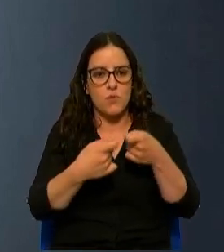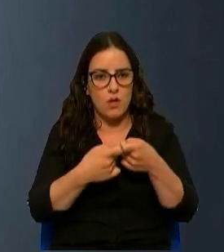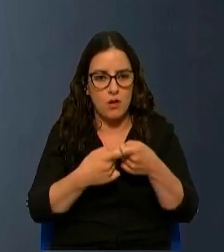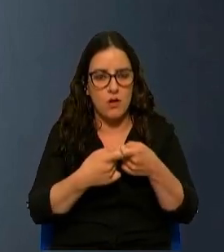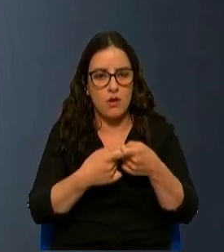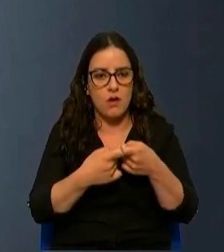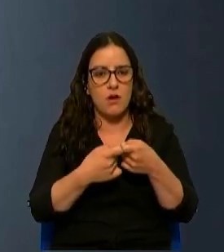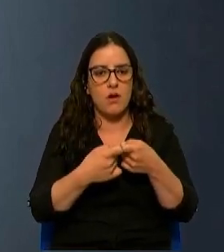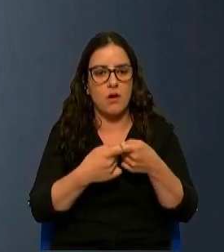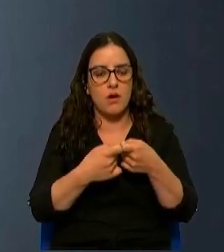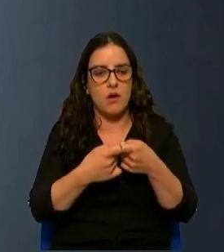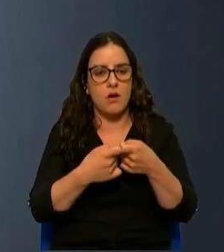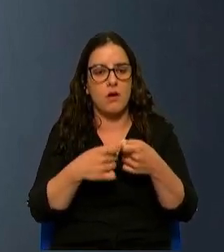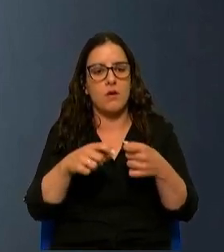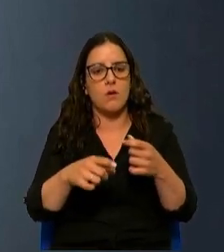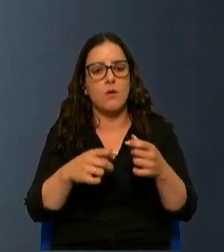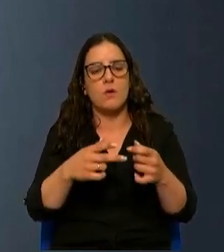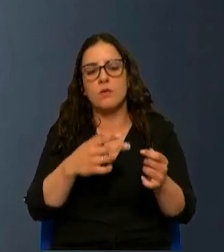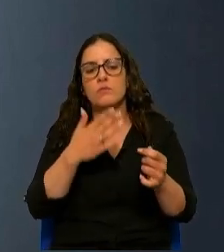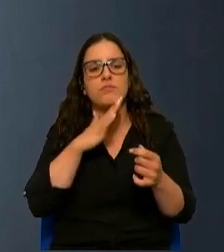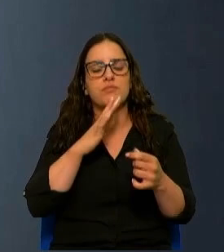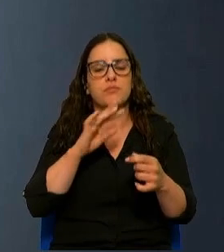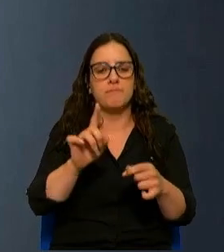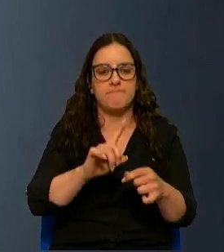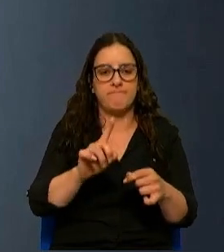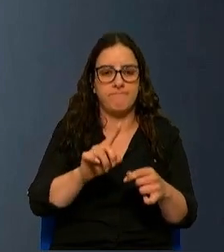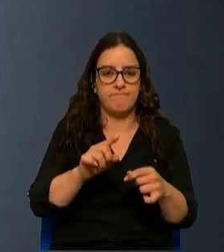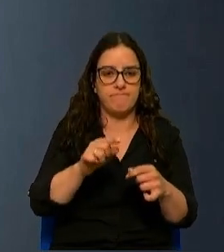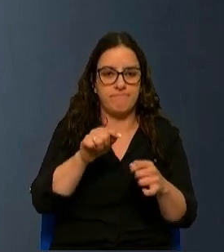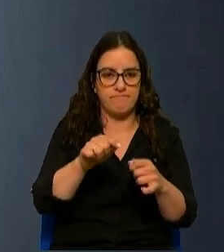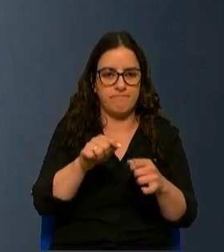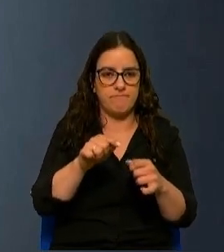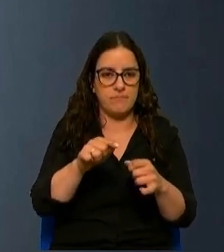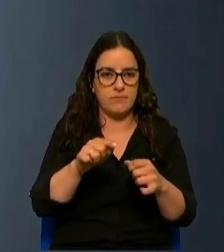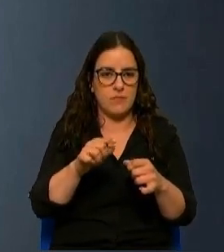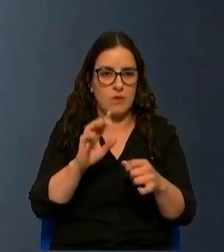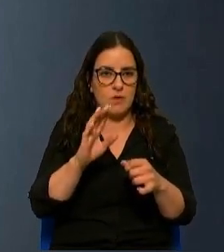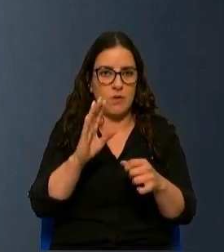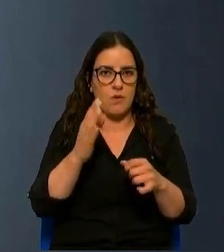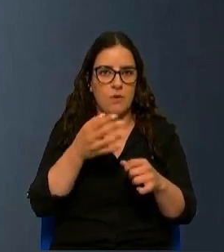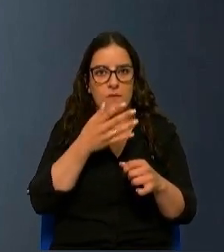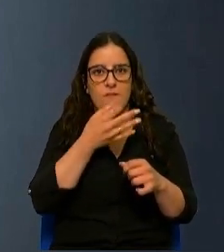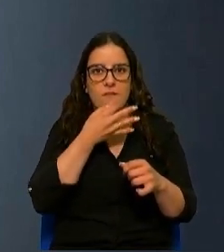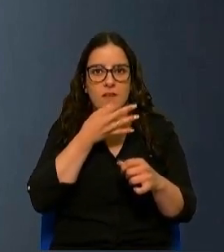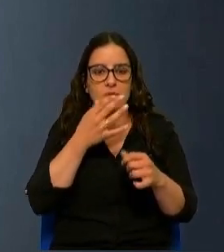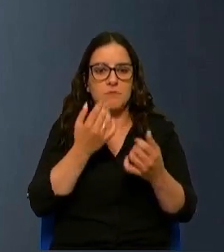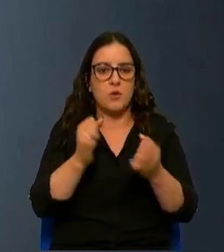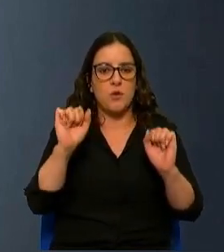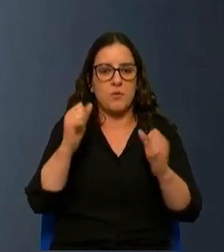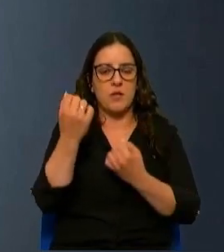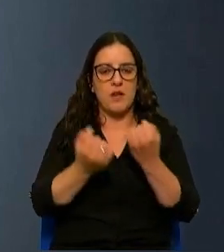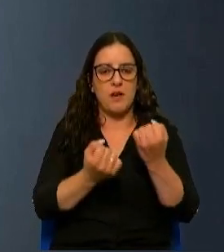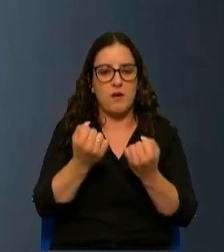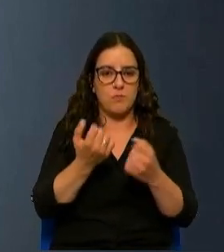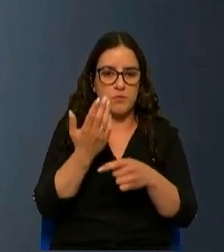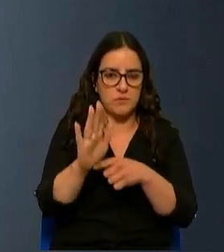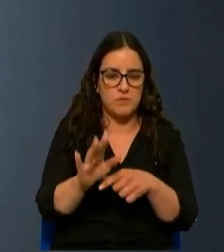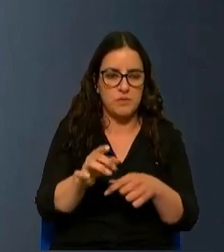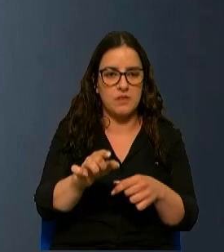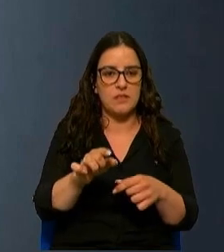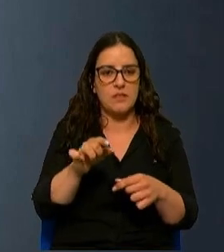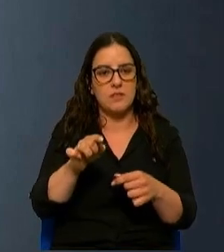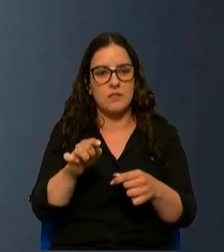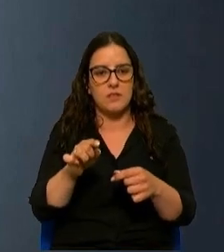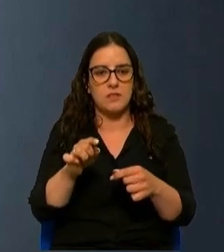especially when you're talking about a safety critical system like an autonomous vehicle. I mean, just imagine this scenario shown on the slide here. Imagine this